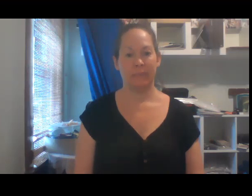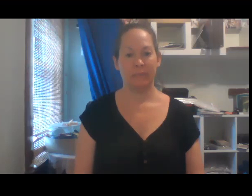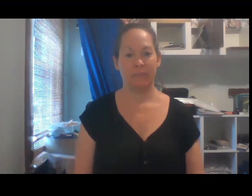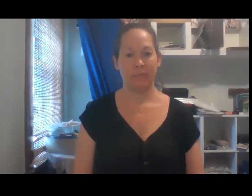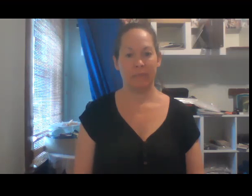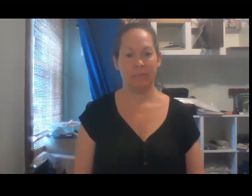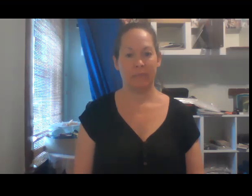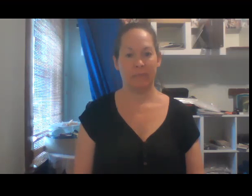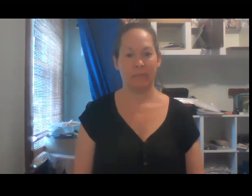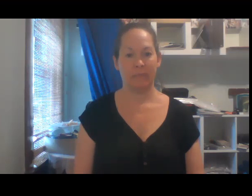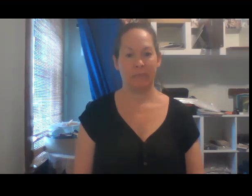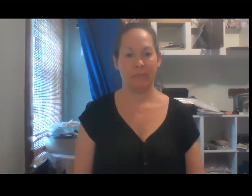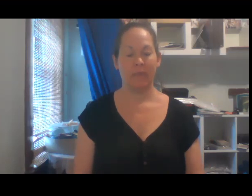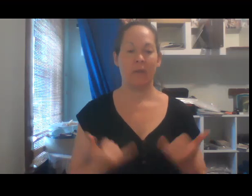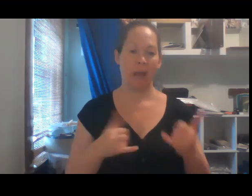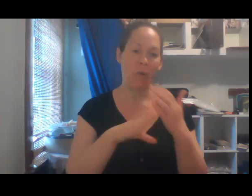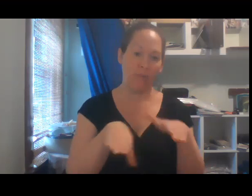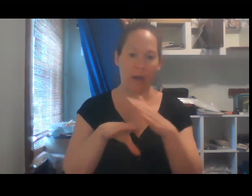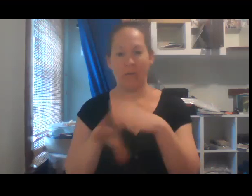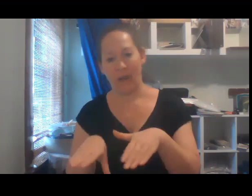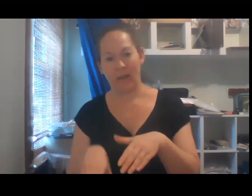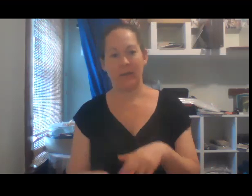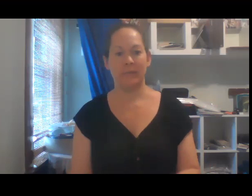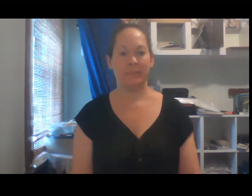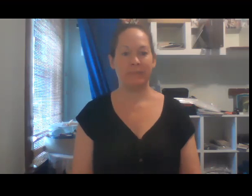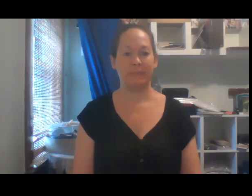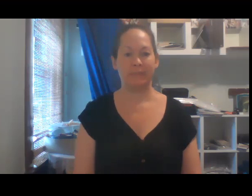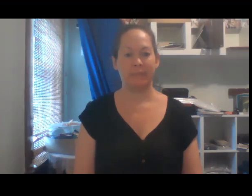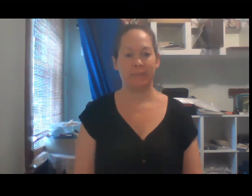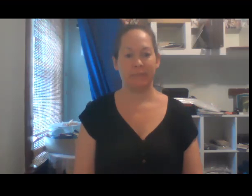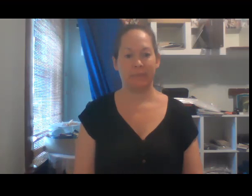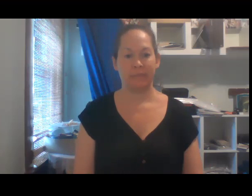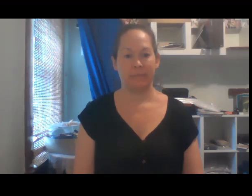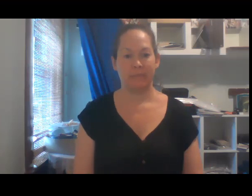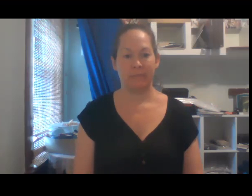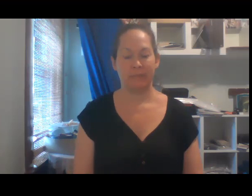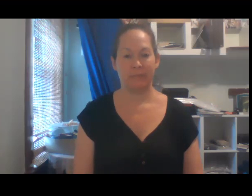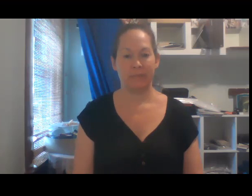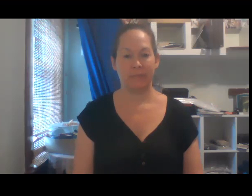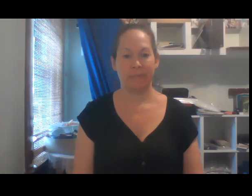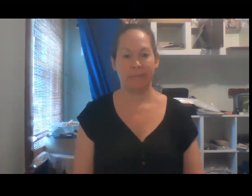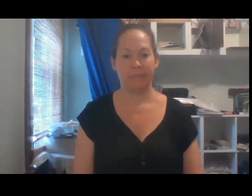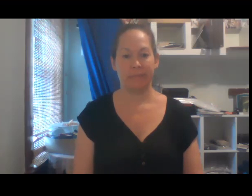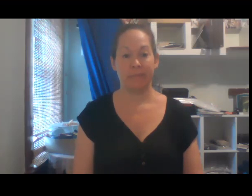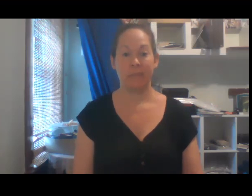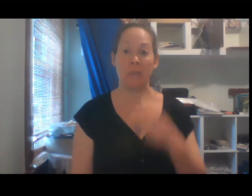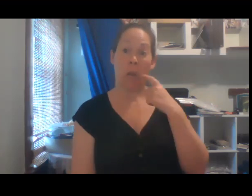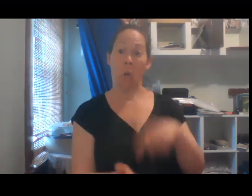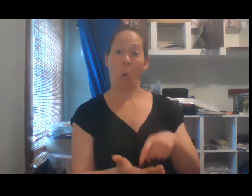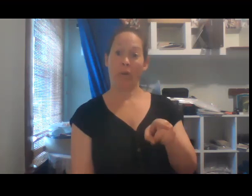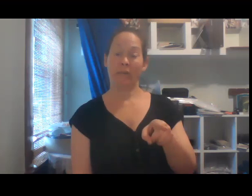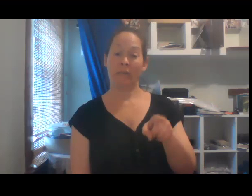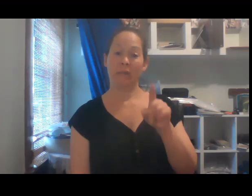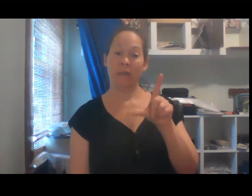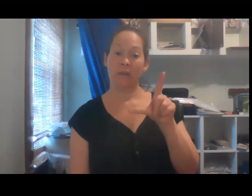And I'll divide both sides by 14. So I get the negative natural log of 2 divided by 14. Notice how that natural